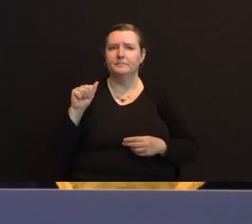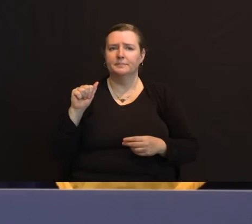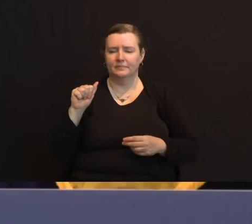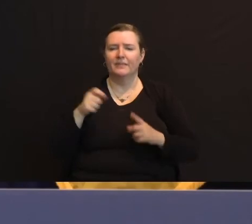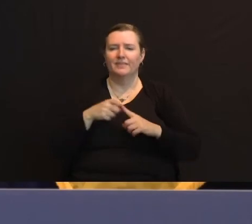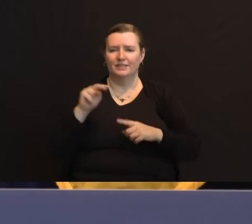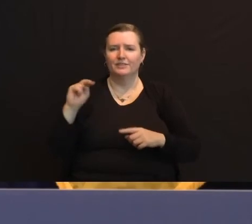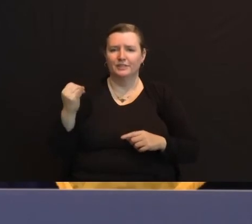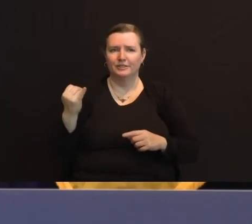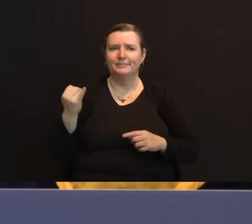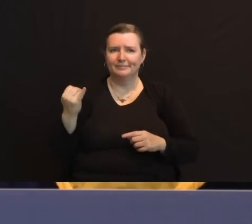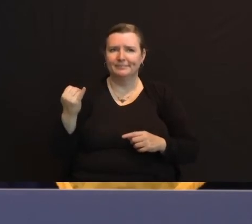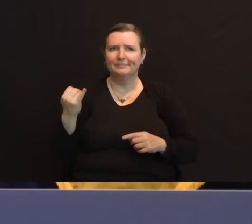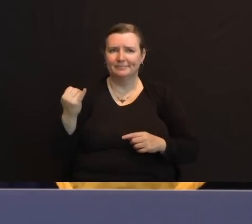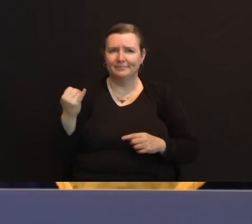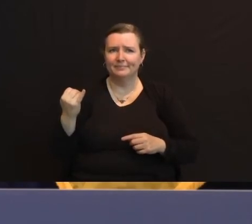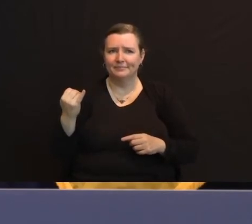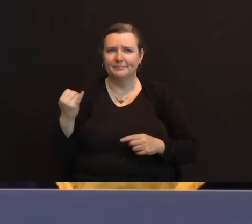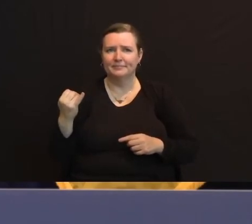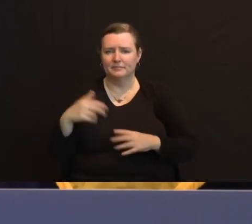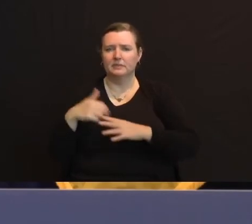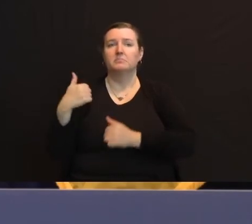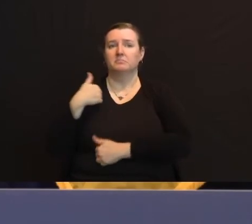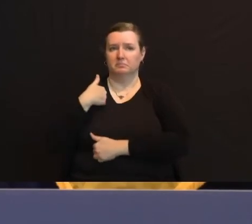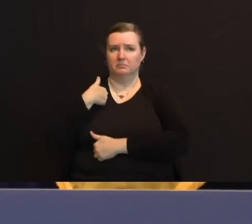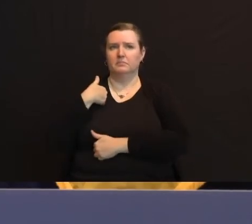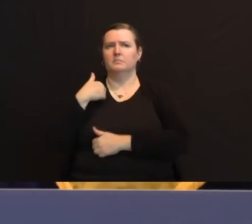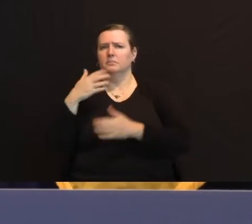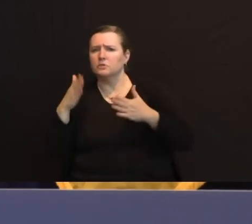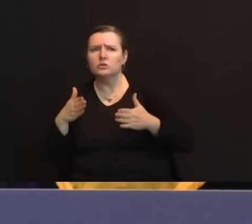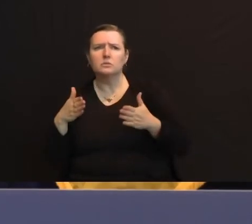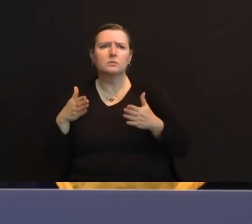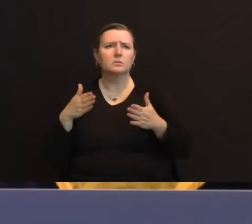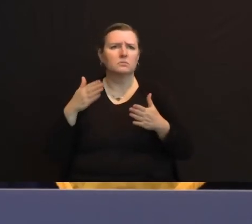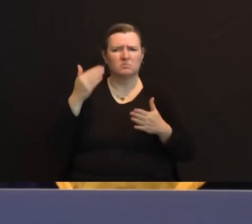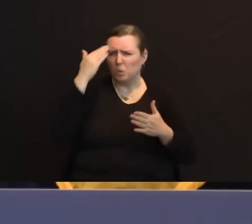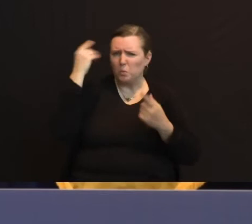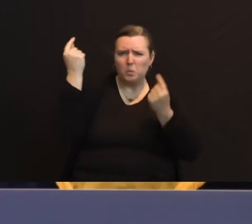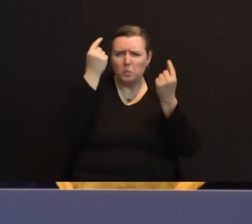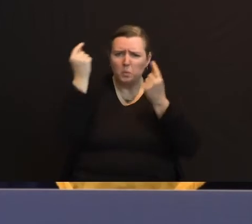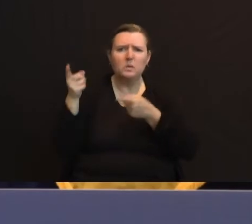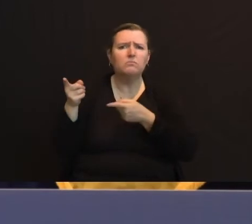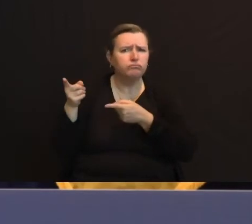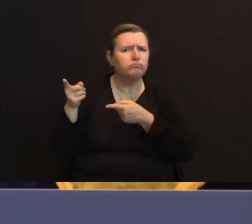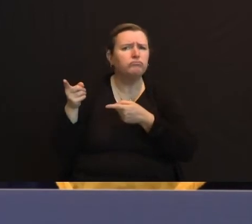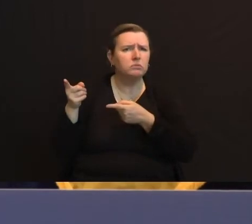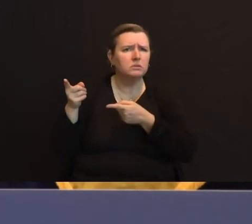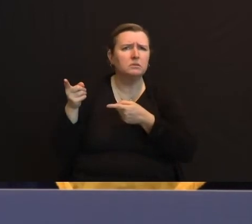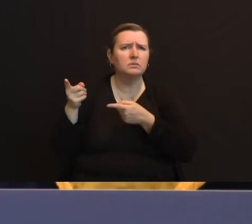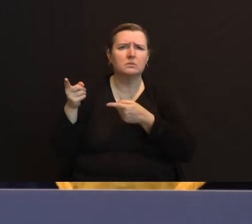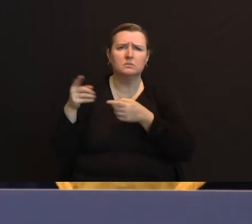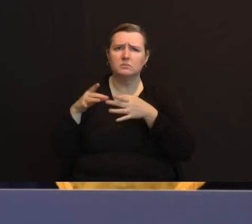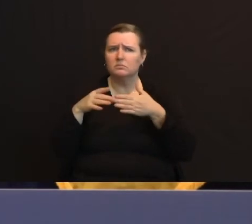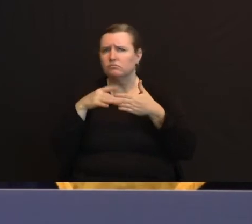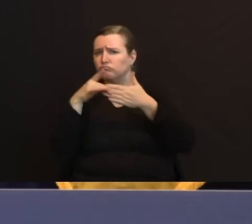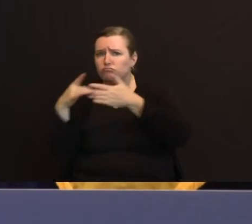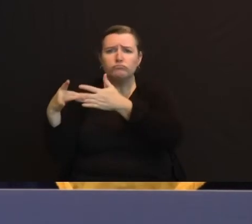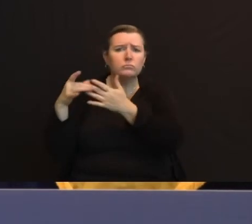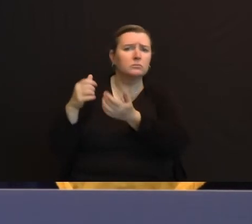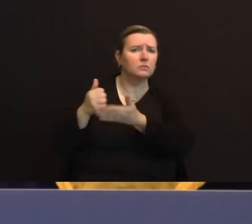but I look up at that screen, I feel like John Wayne is up there and feel like, we're going to figure this out. But it is